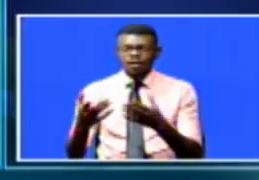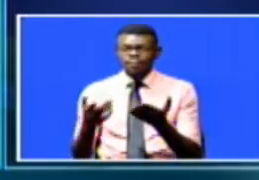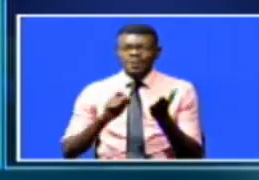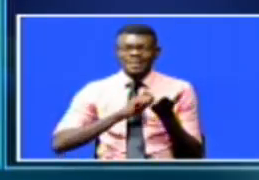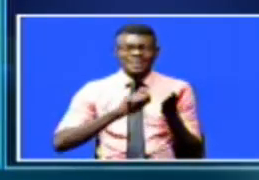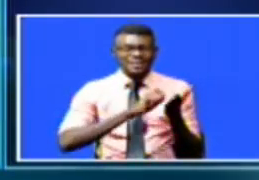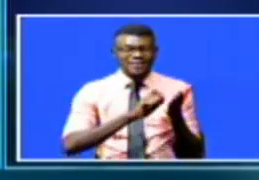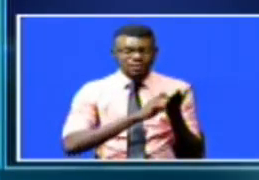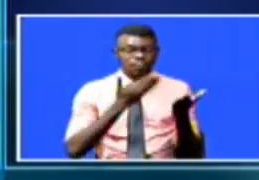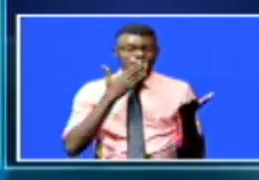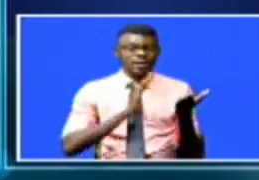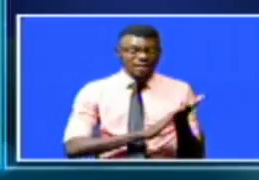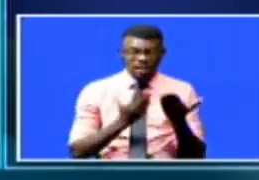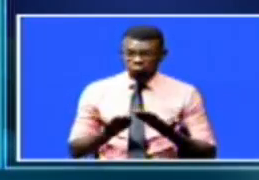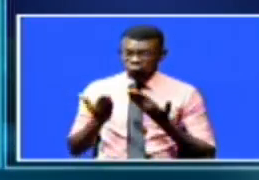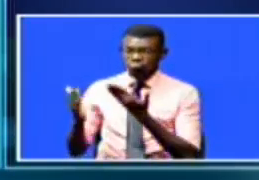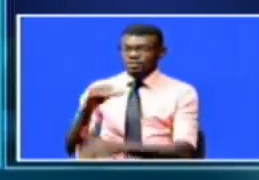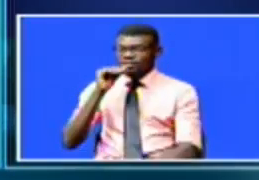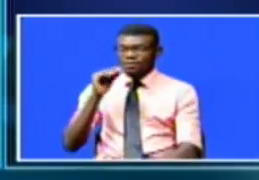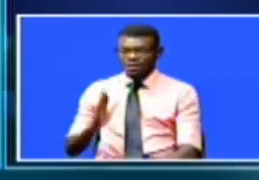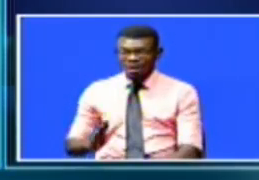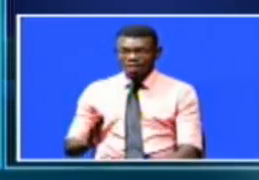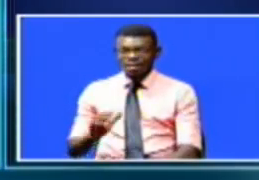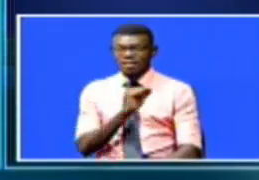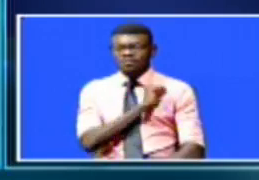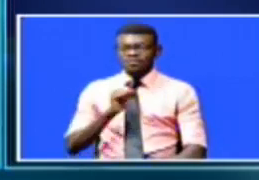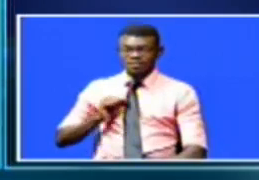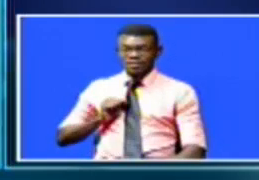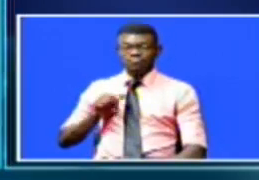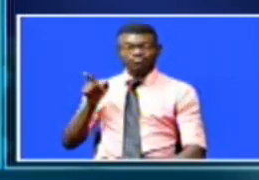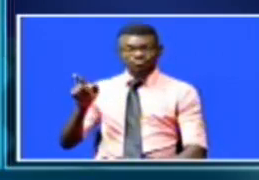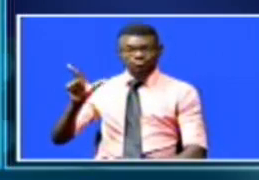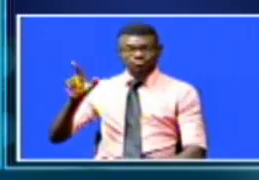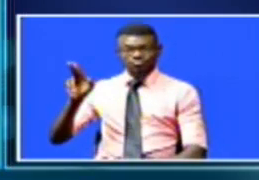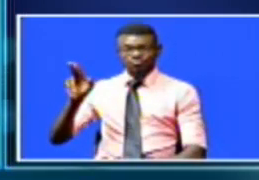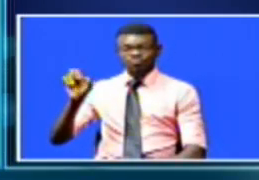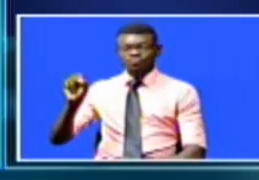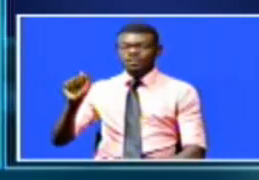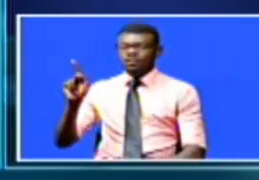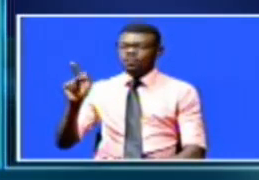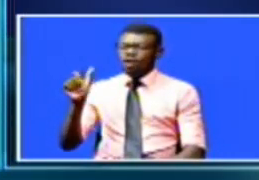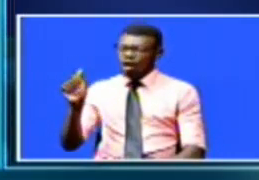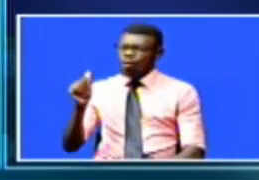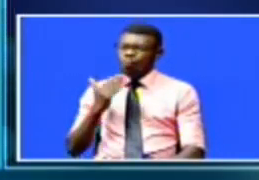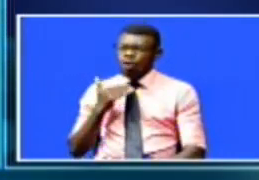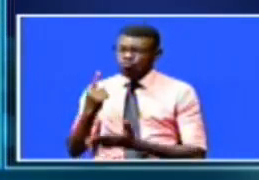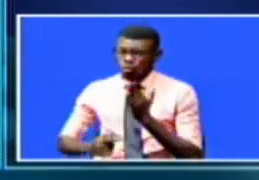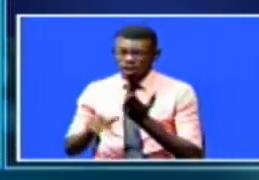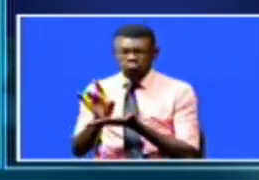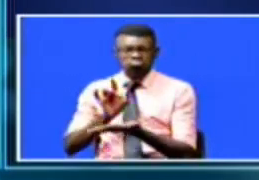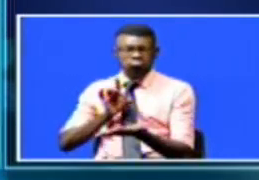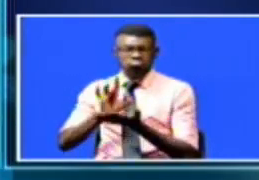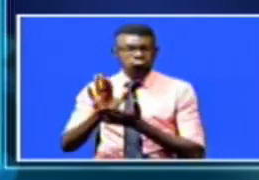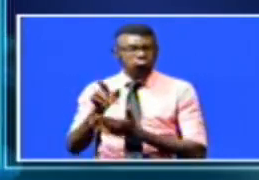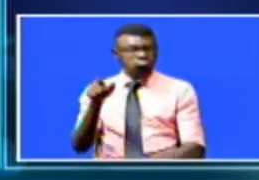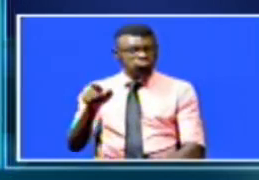to the Speaker of the Senate, Ken Lusaka, asking to remove Ledama Ole Kina, the Senator